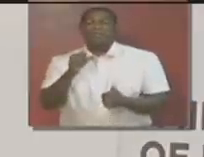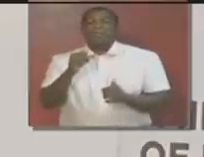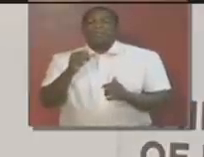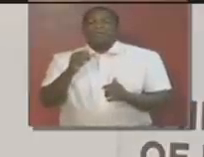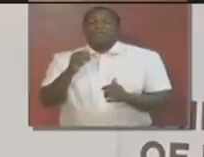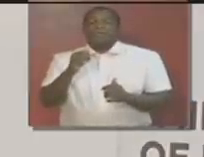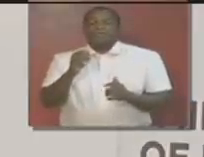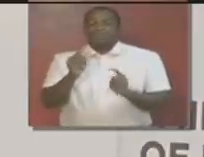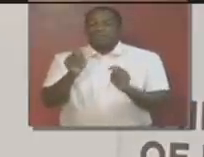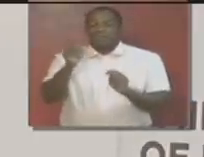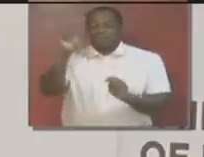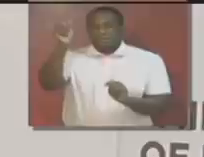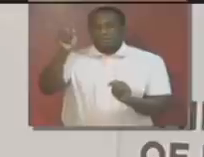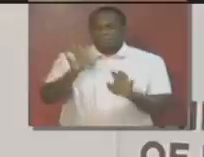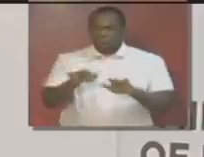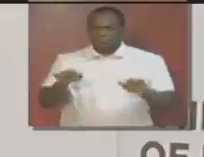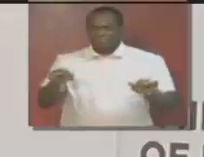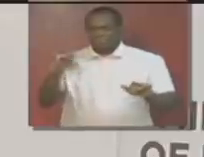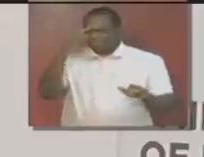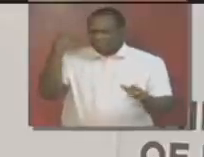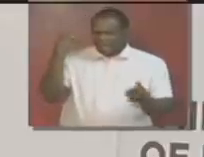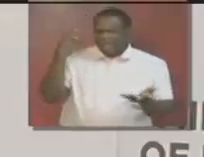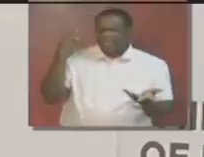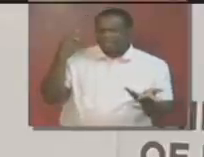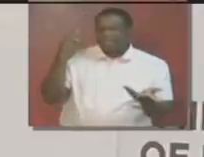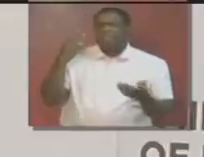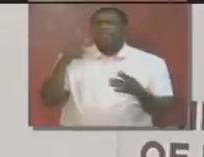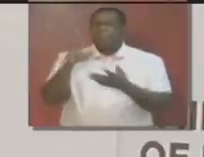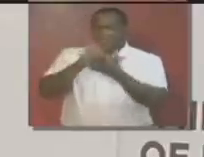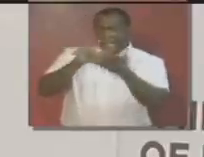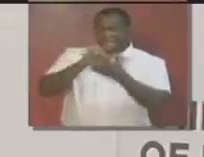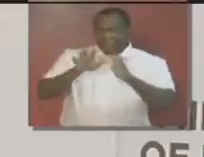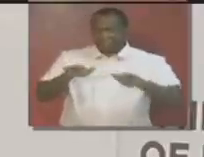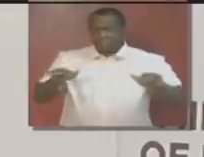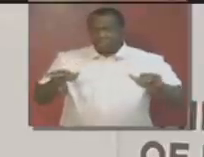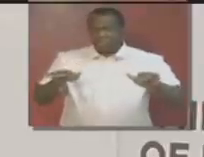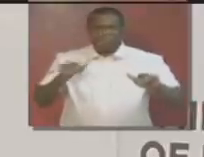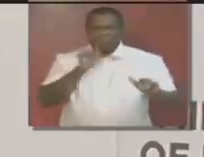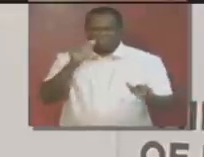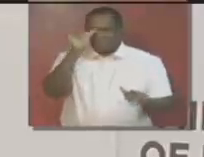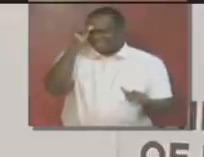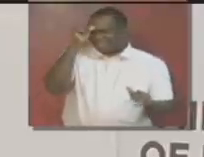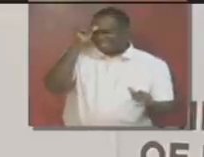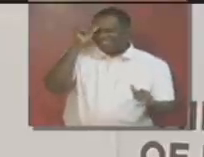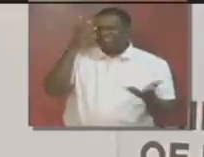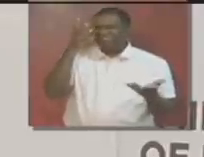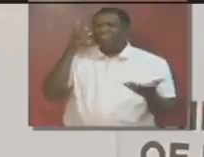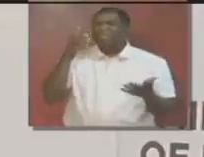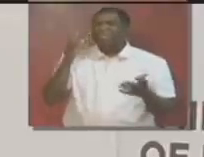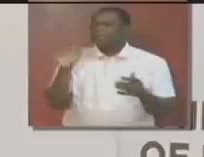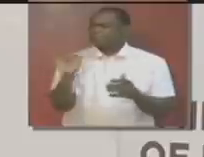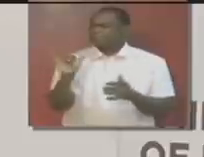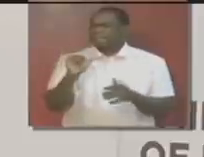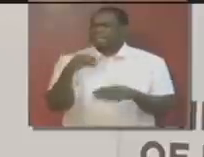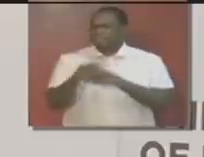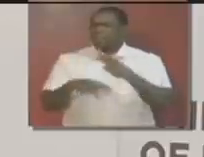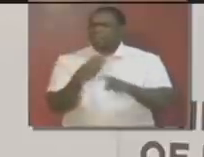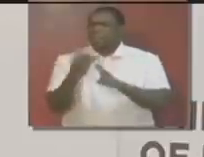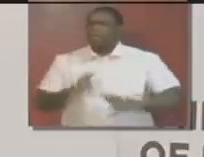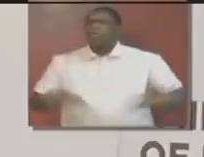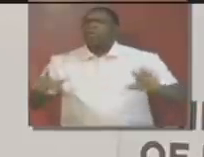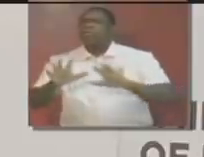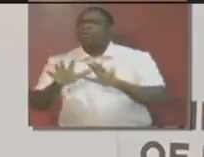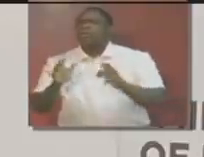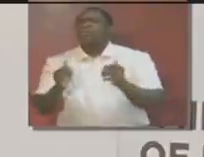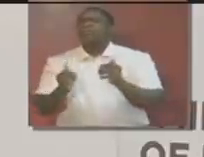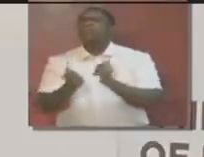mixed children. And this is also the scene that's been showing for the entire of the rest of the world, where it's been the Hispanic element